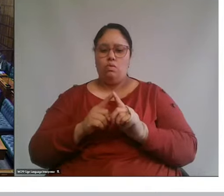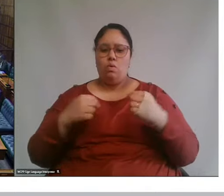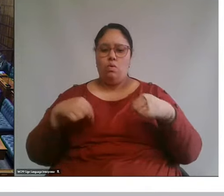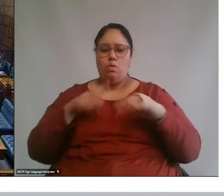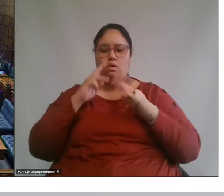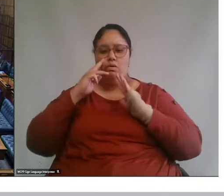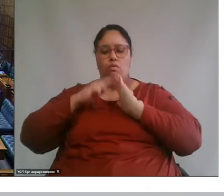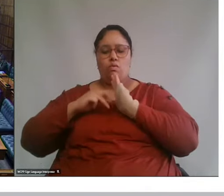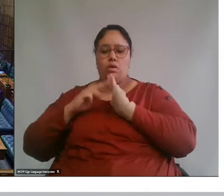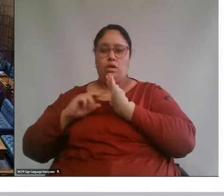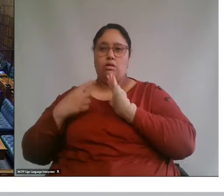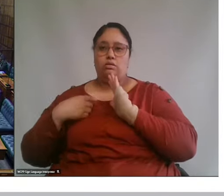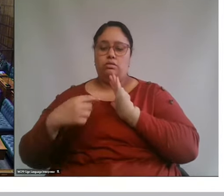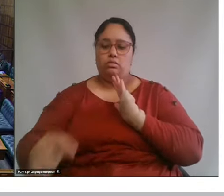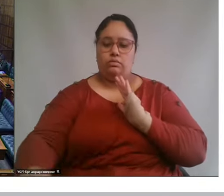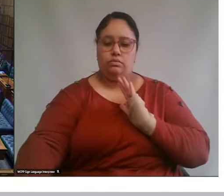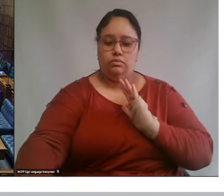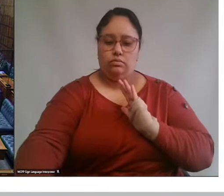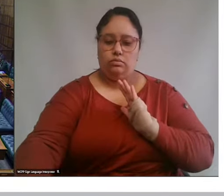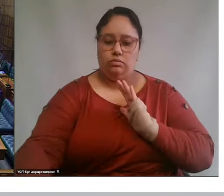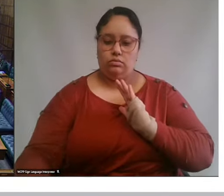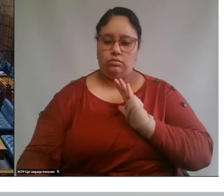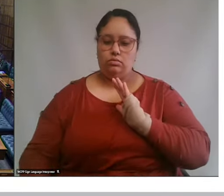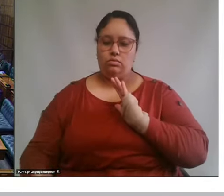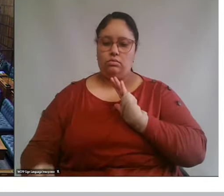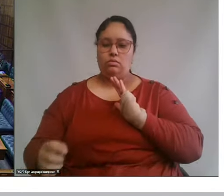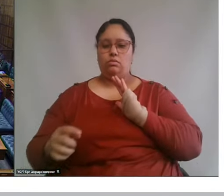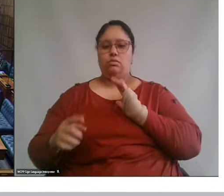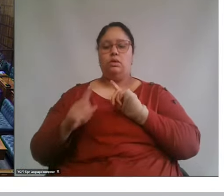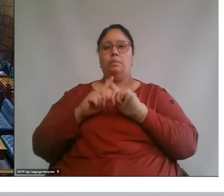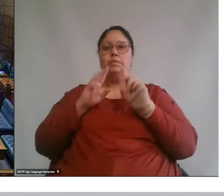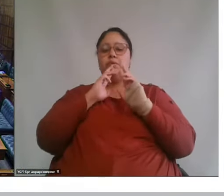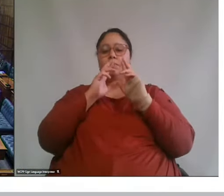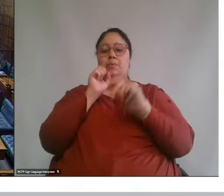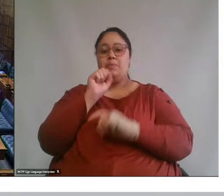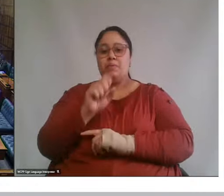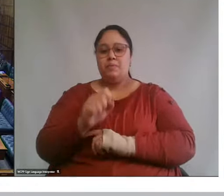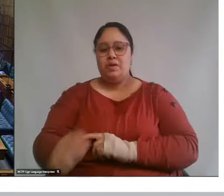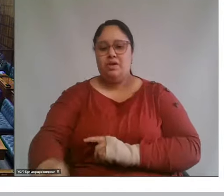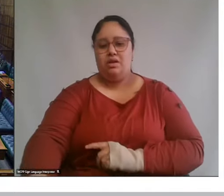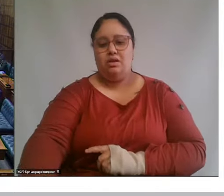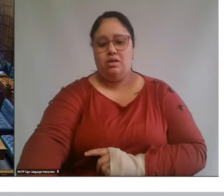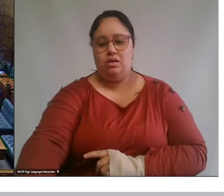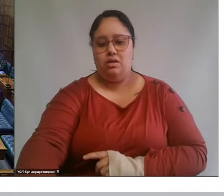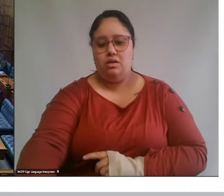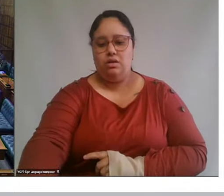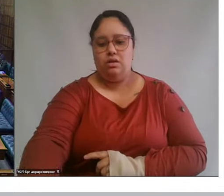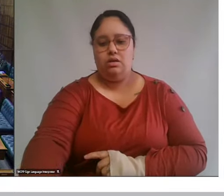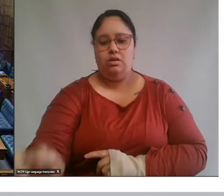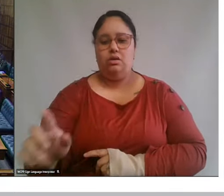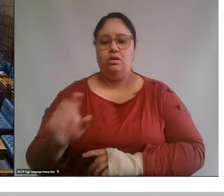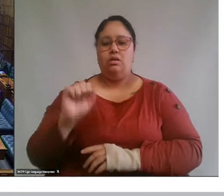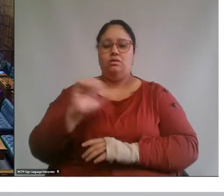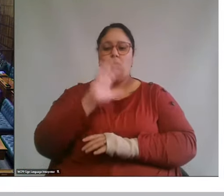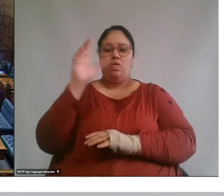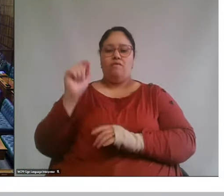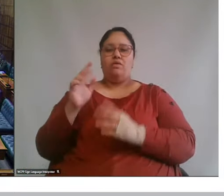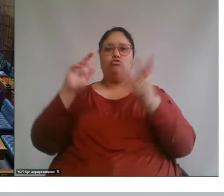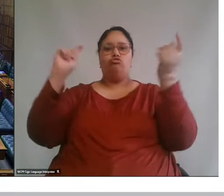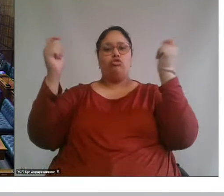reading yesterday some World Bank uh report that places South Africa to be turning a